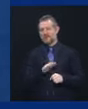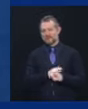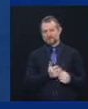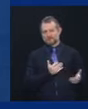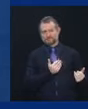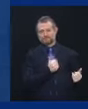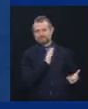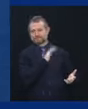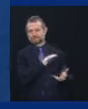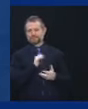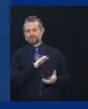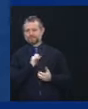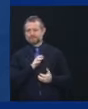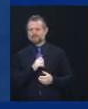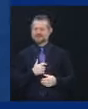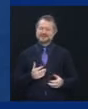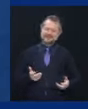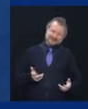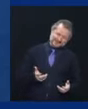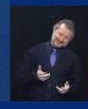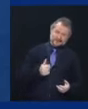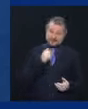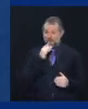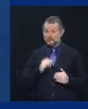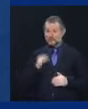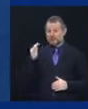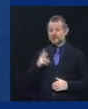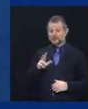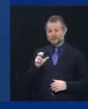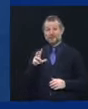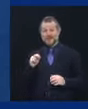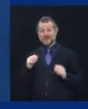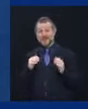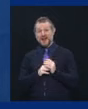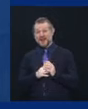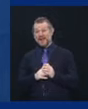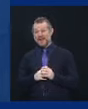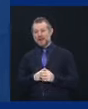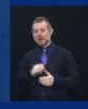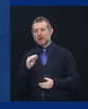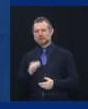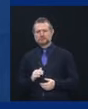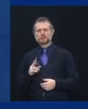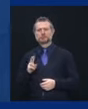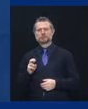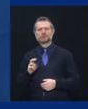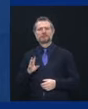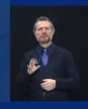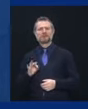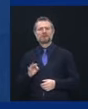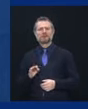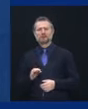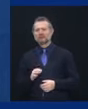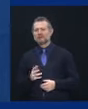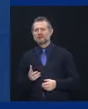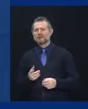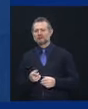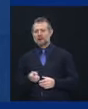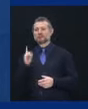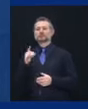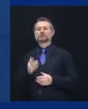We got 300,000 doses, then we went to 239. Last week we were at 250. At this